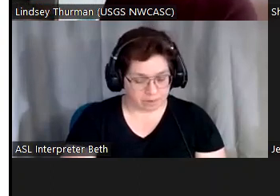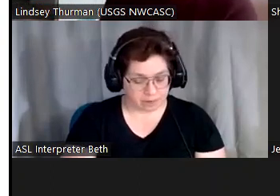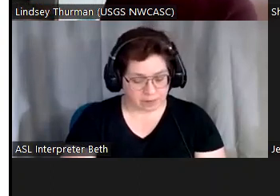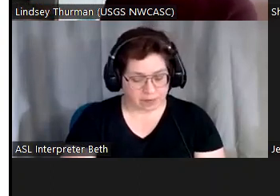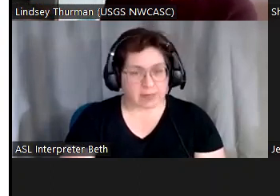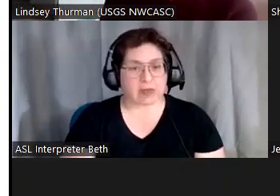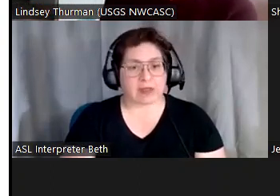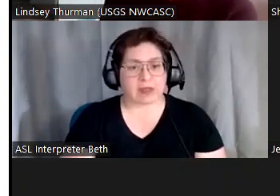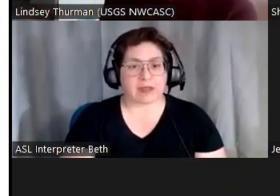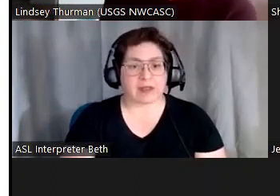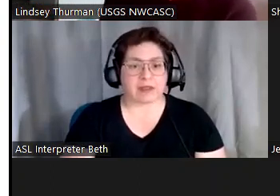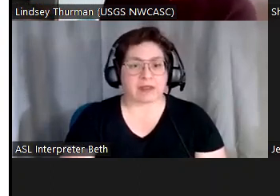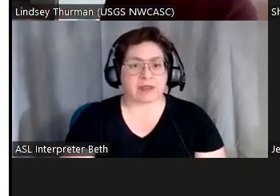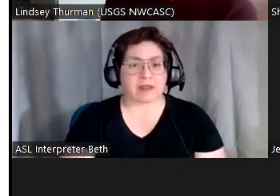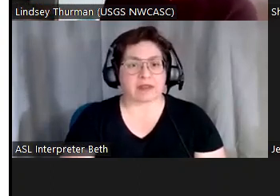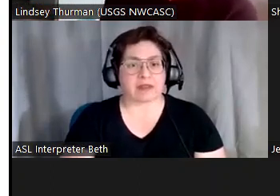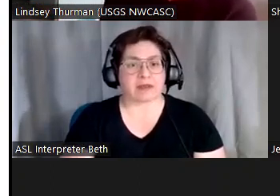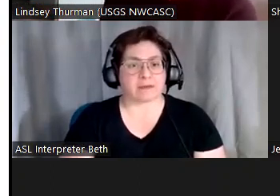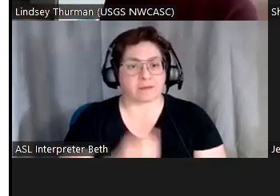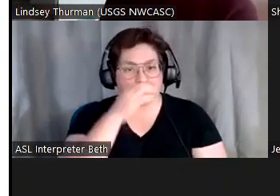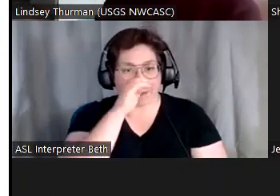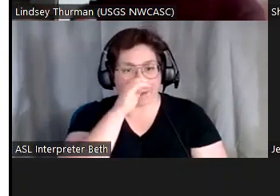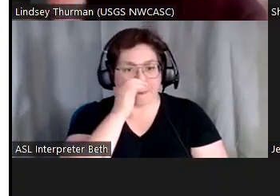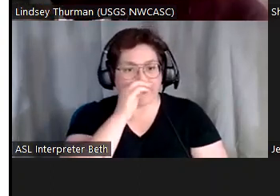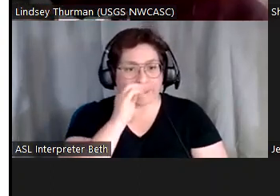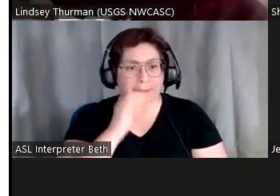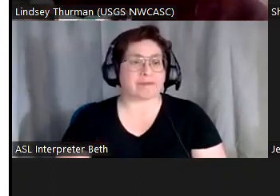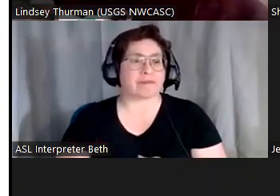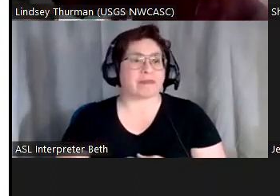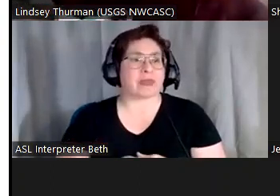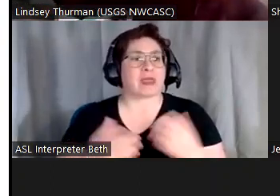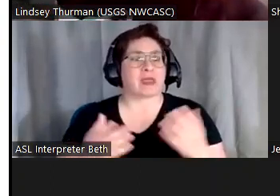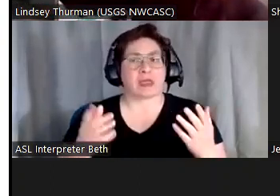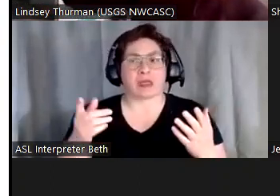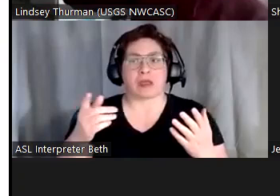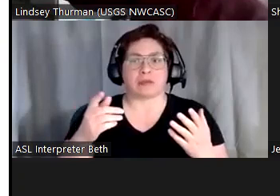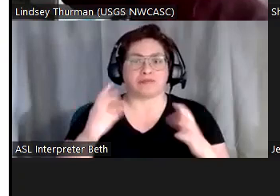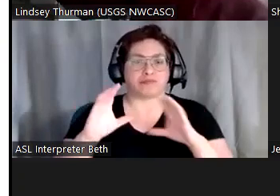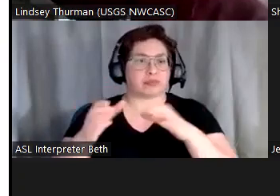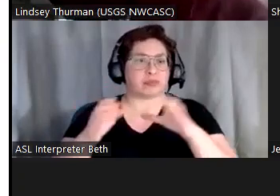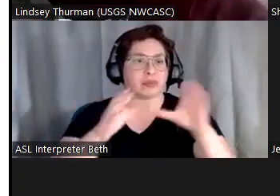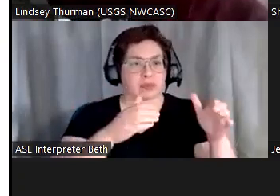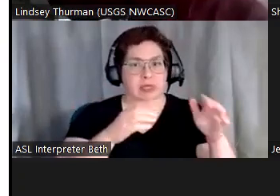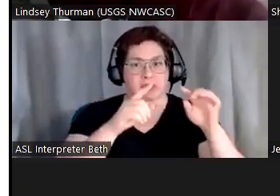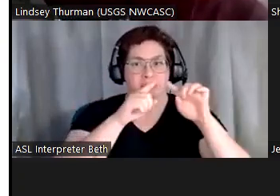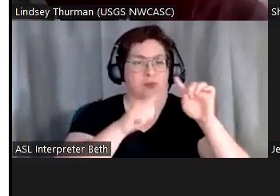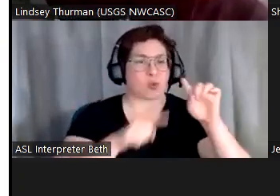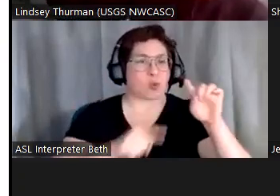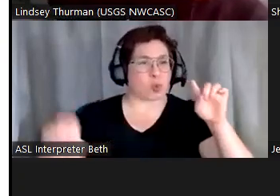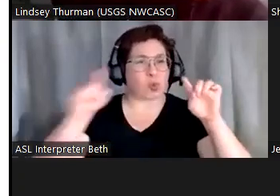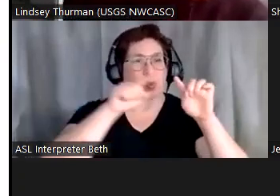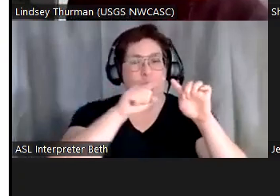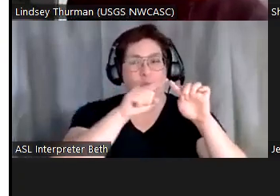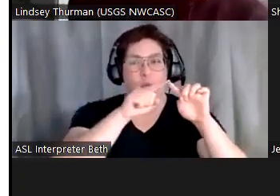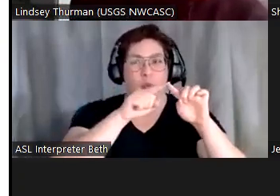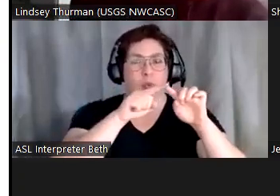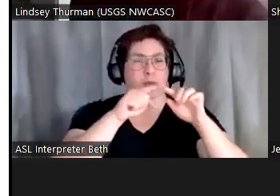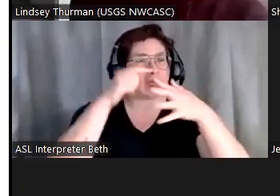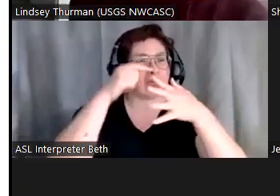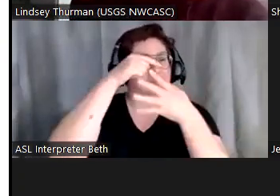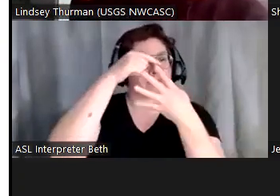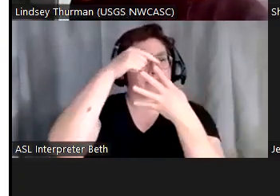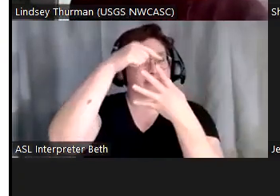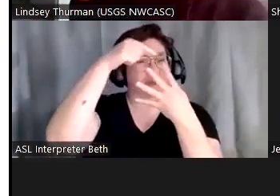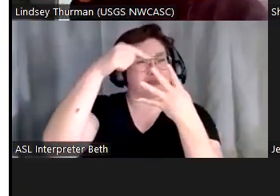of adaptive capacity for a species. And the wheel, the spokes in the wheel are color